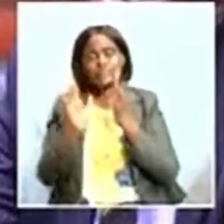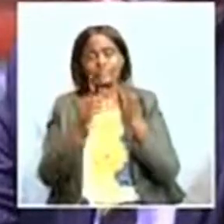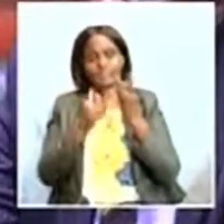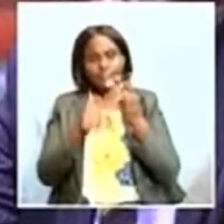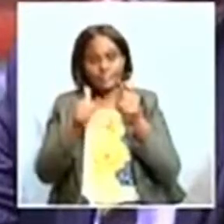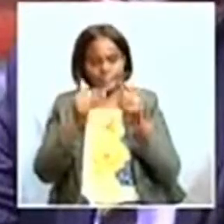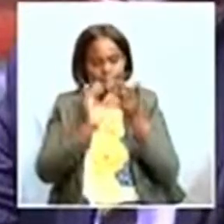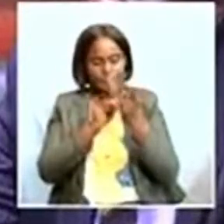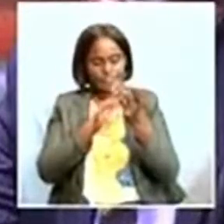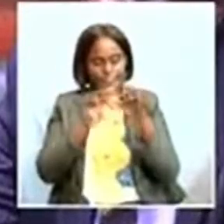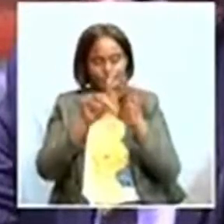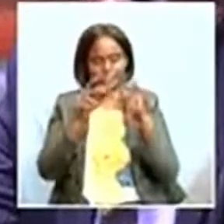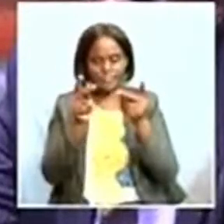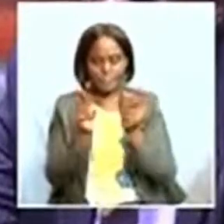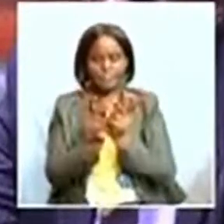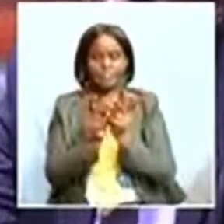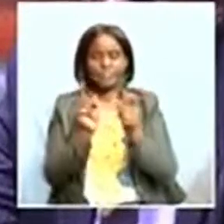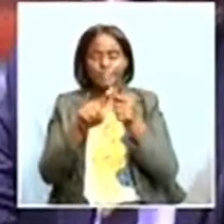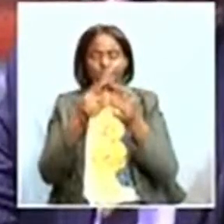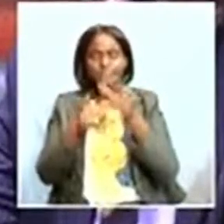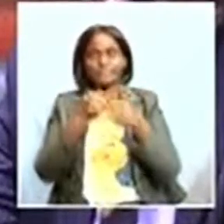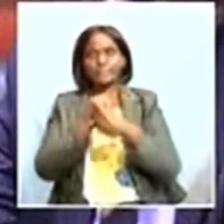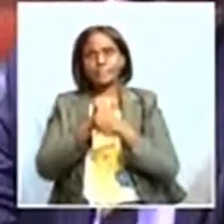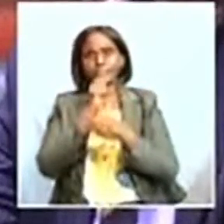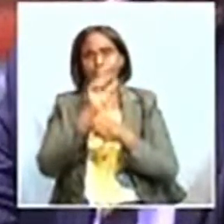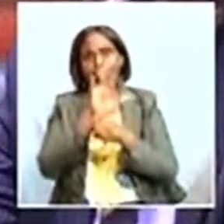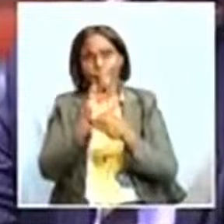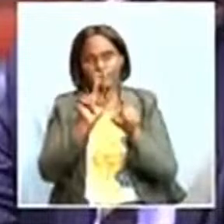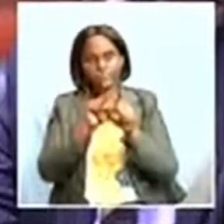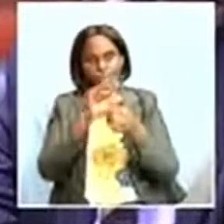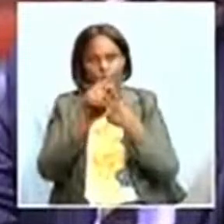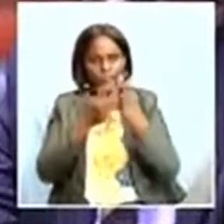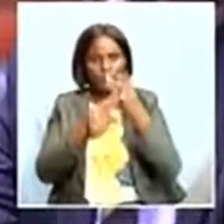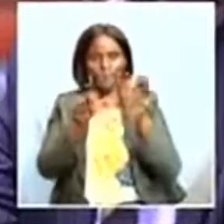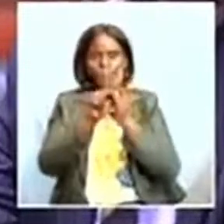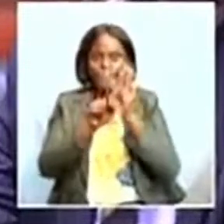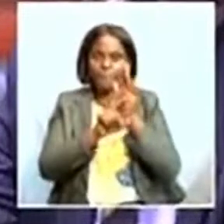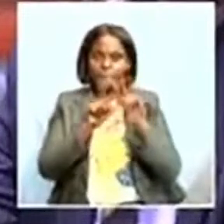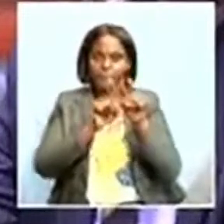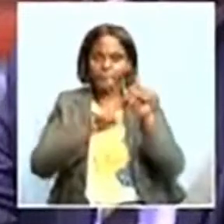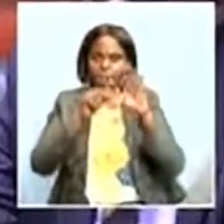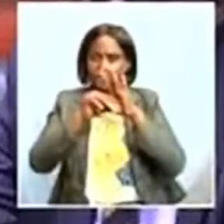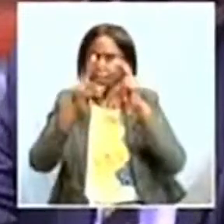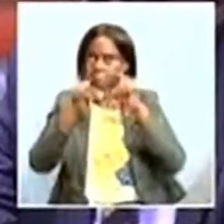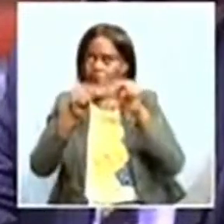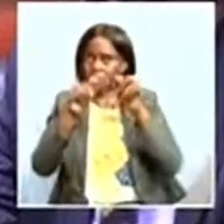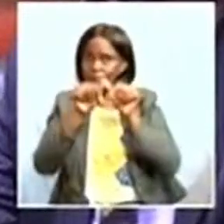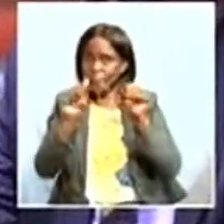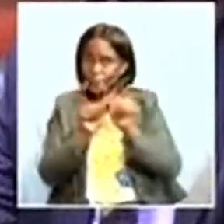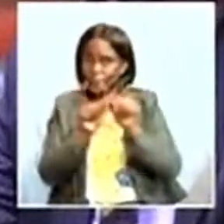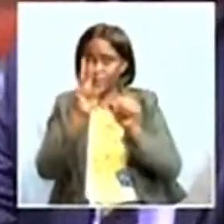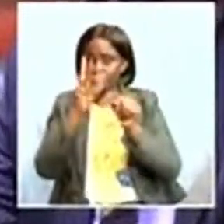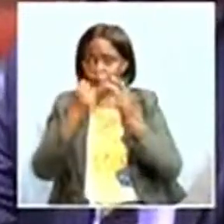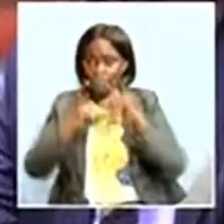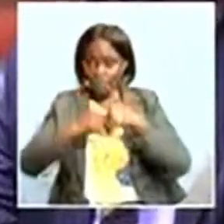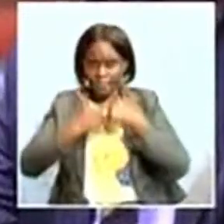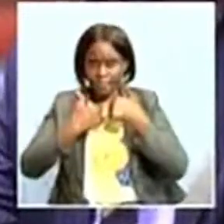have you put in place to ensure that this policy in rural areas, we